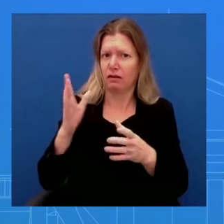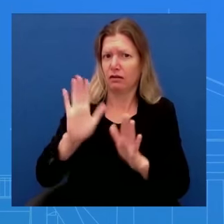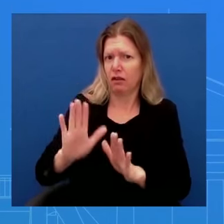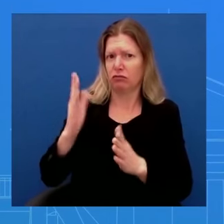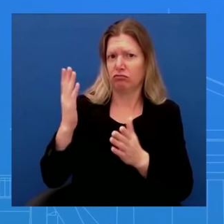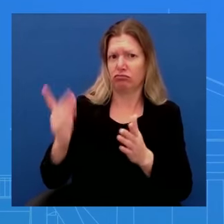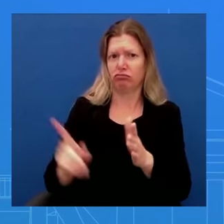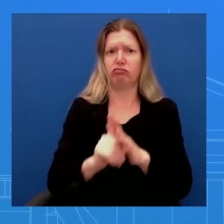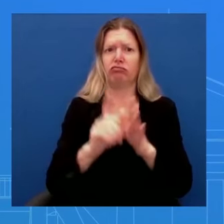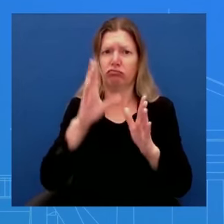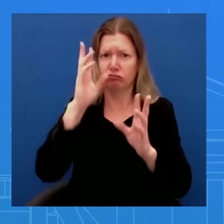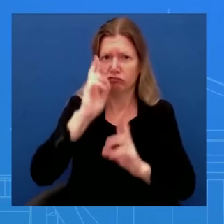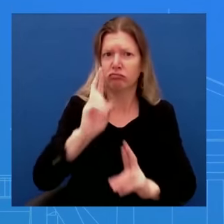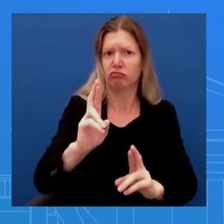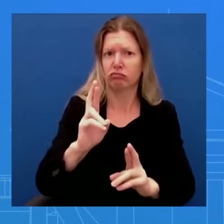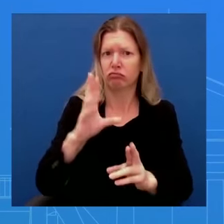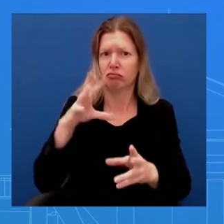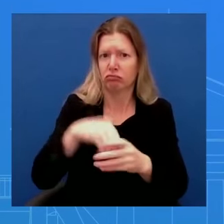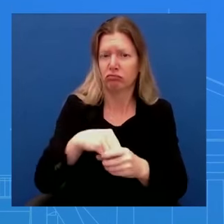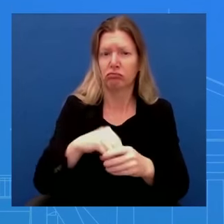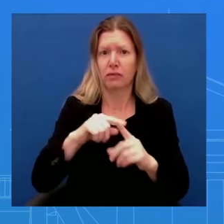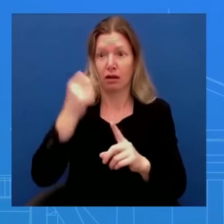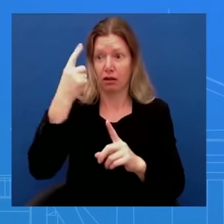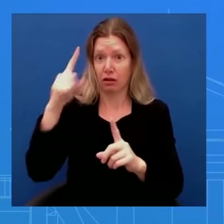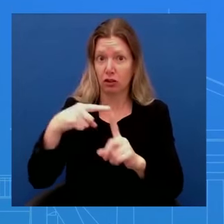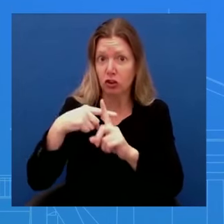of individual civilians, and we're going to continue